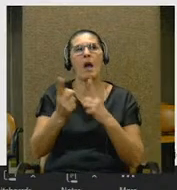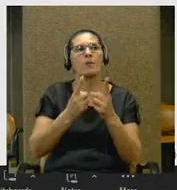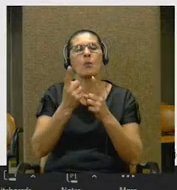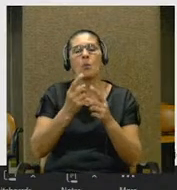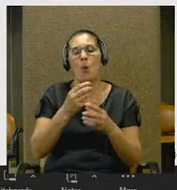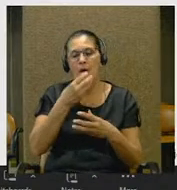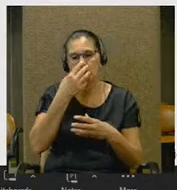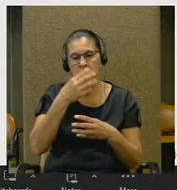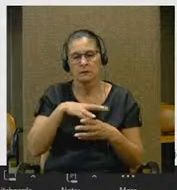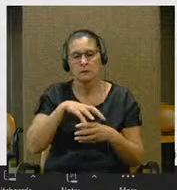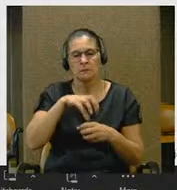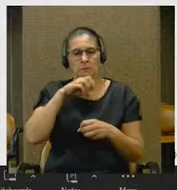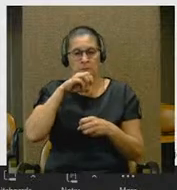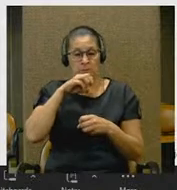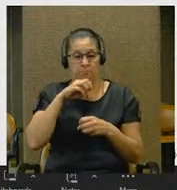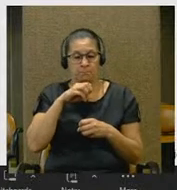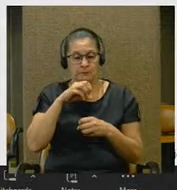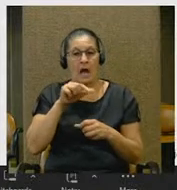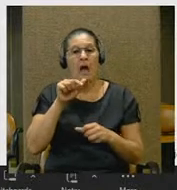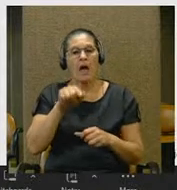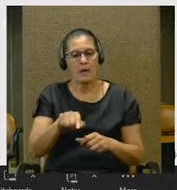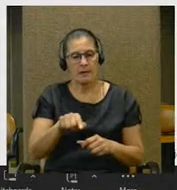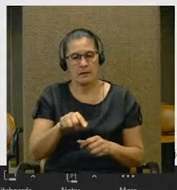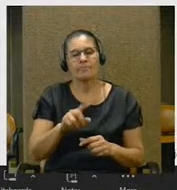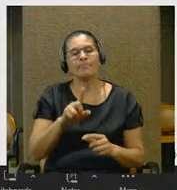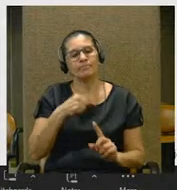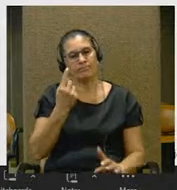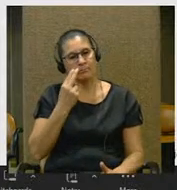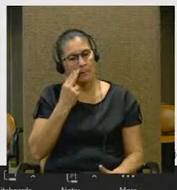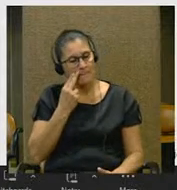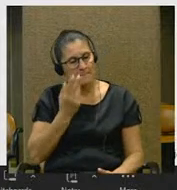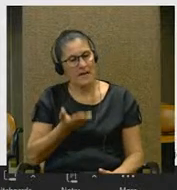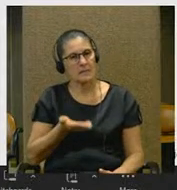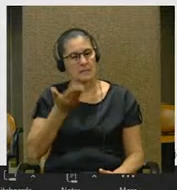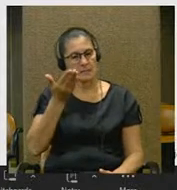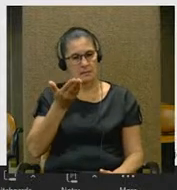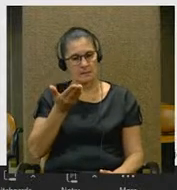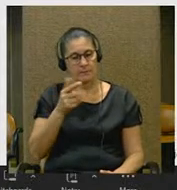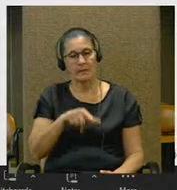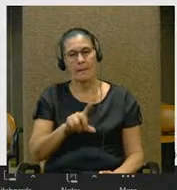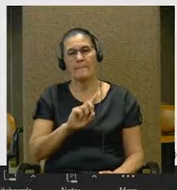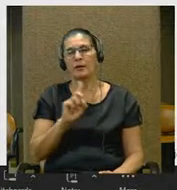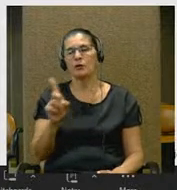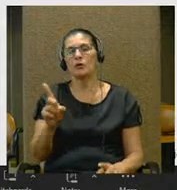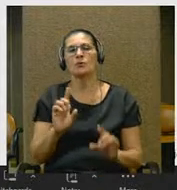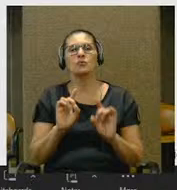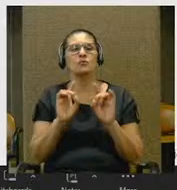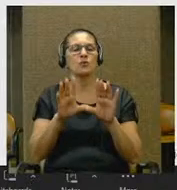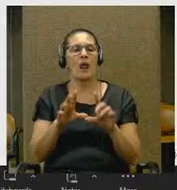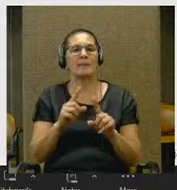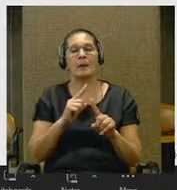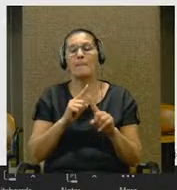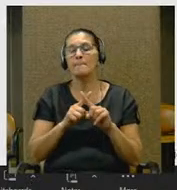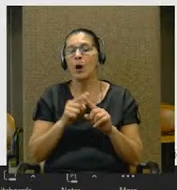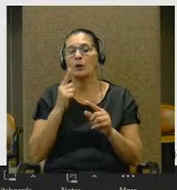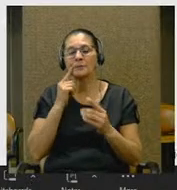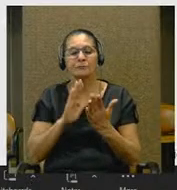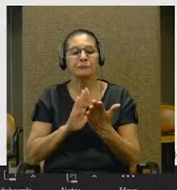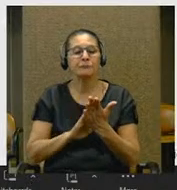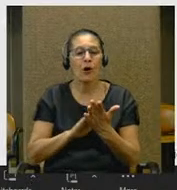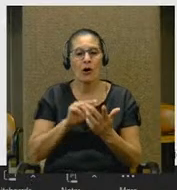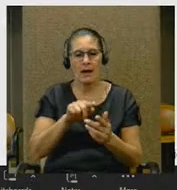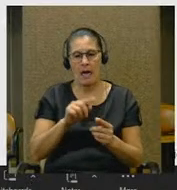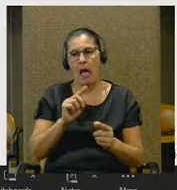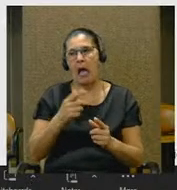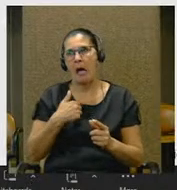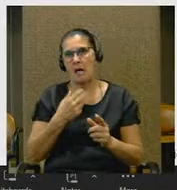it can actually start to take effect. So I want to make it very clear that just by touching fentanyl, you're not going to overdose. And just